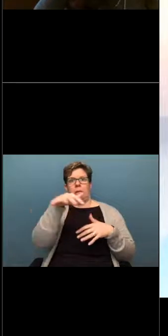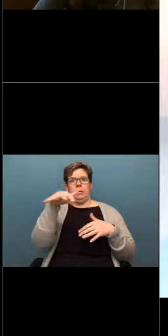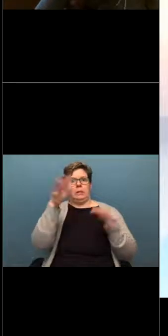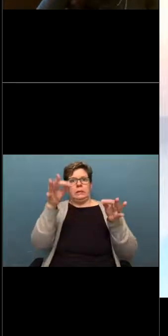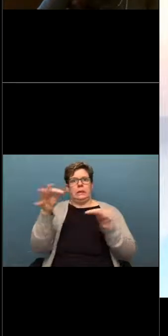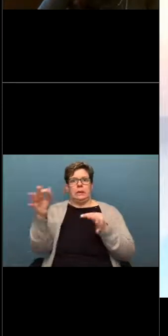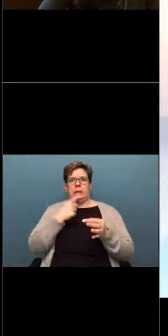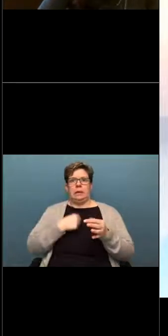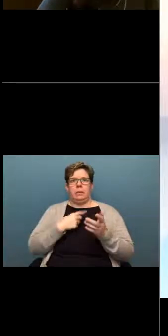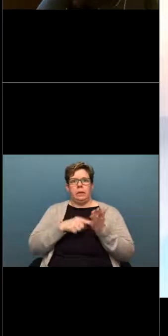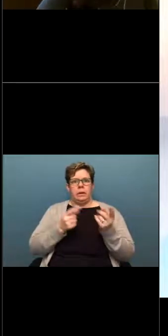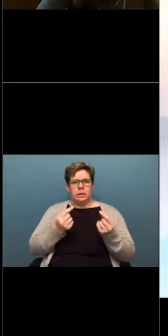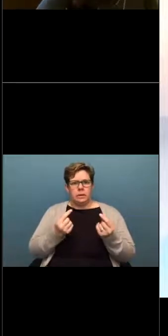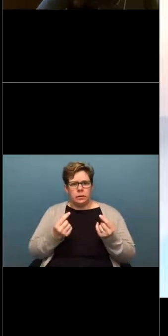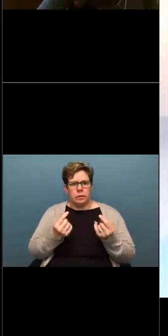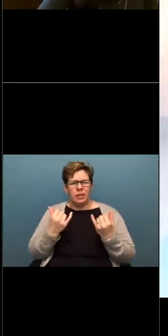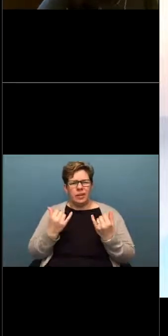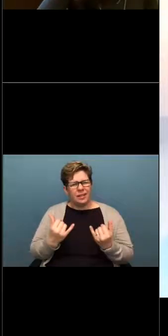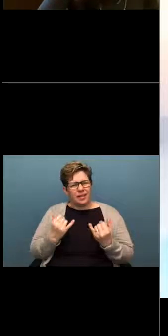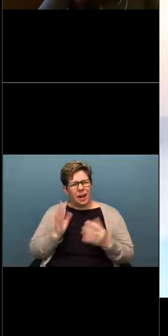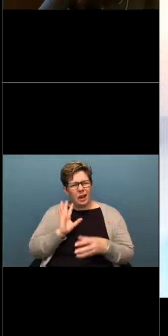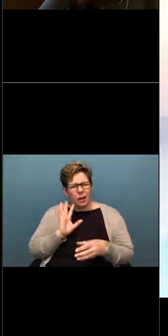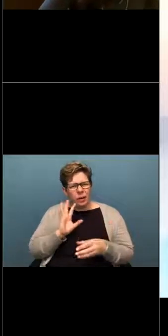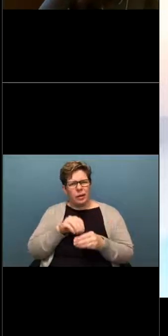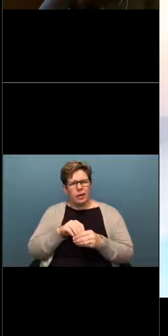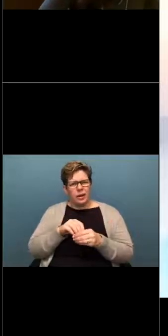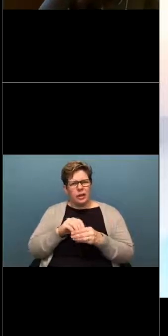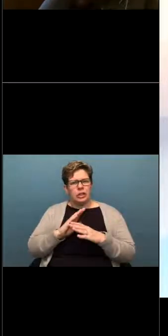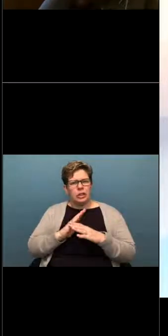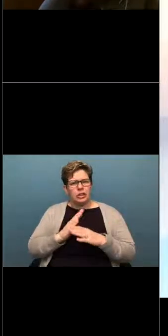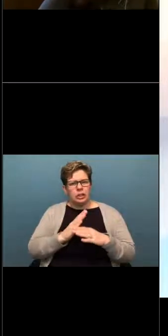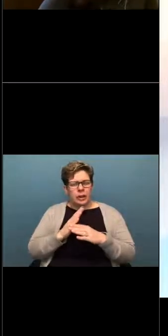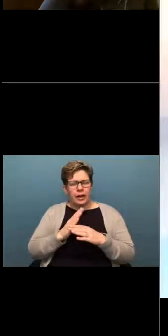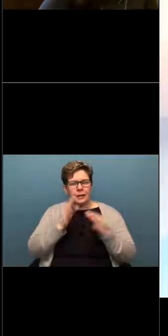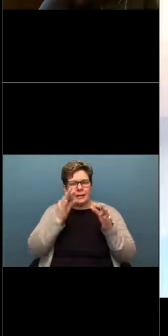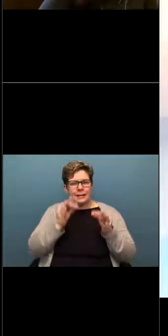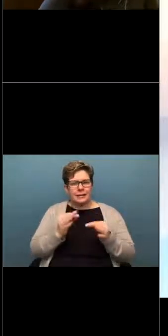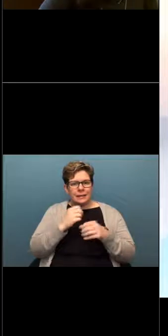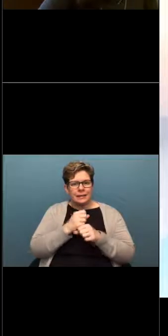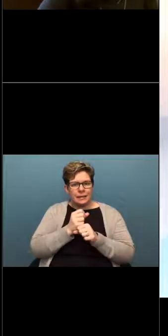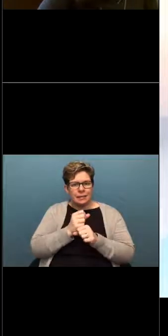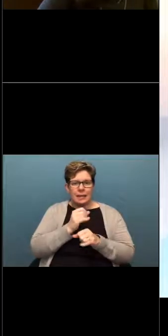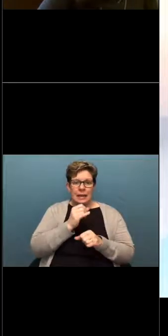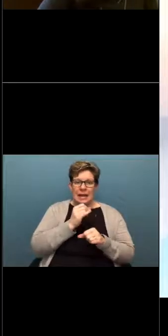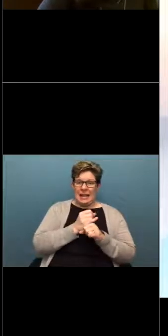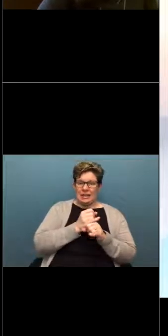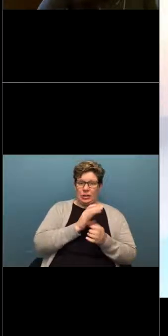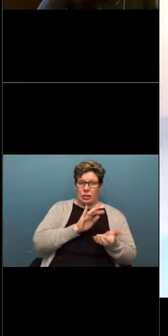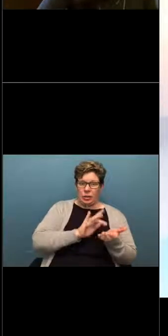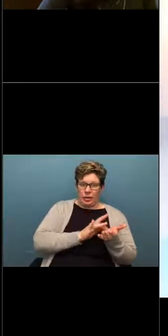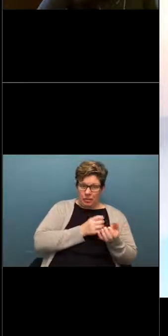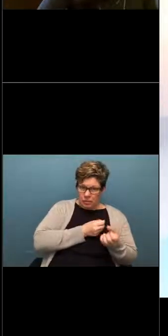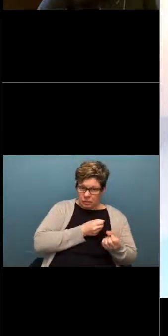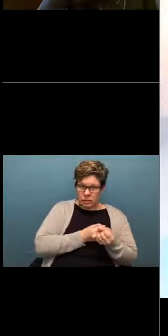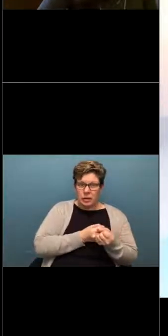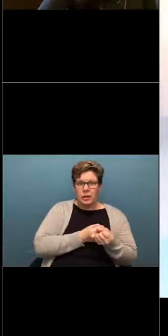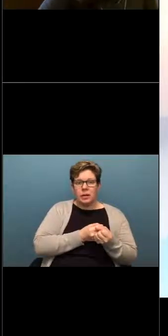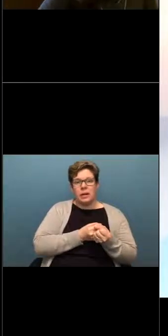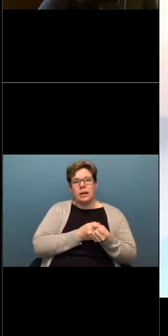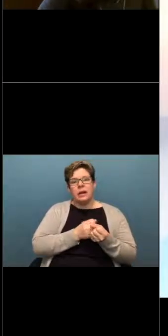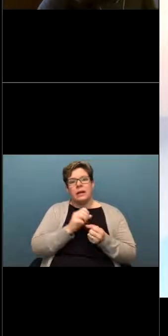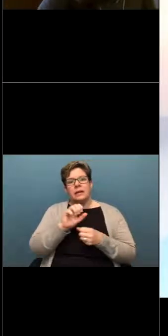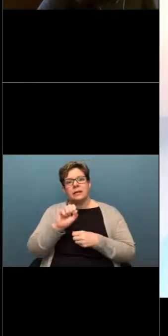goals. Shared decision-making is a practice that's been endorsed by the Institute of Medicine, and the Substance Abuse and Mental